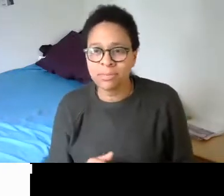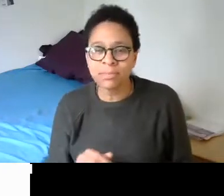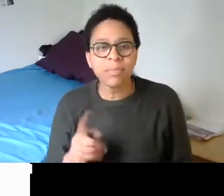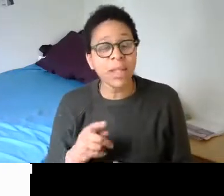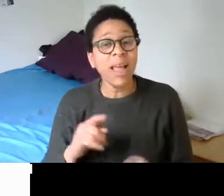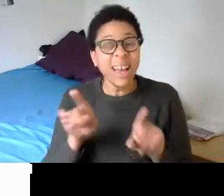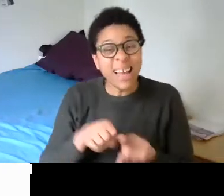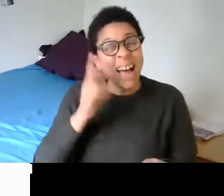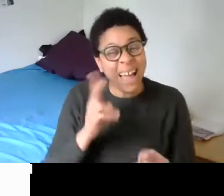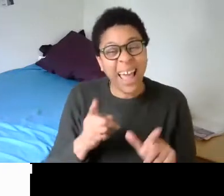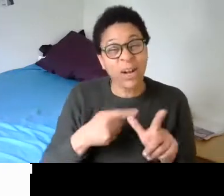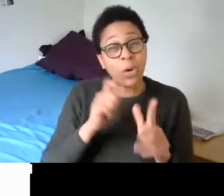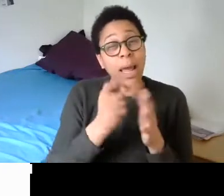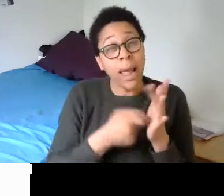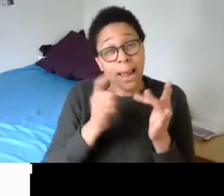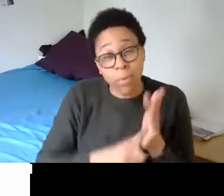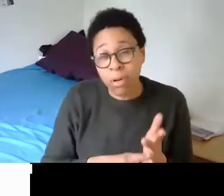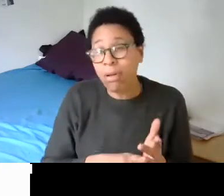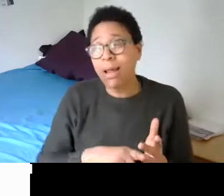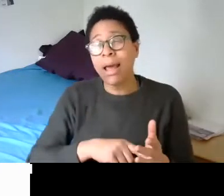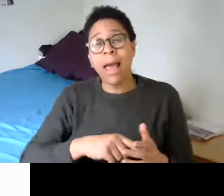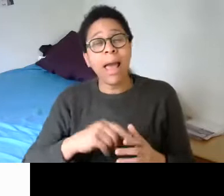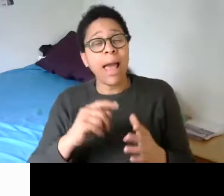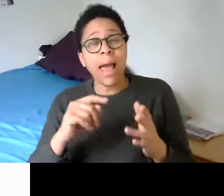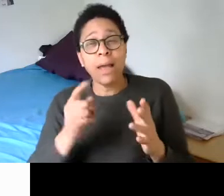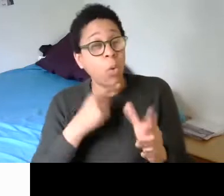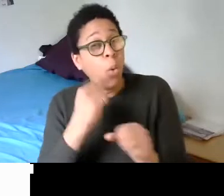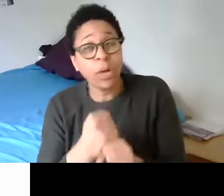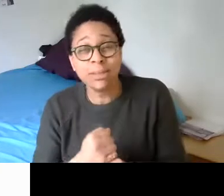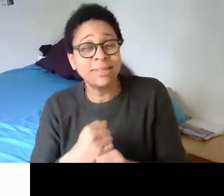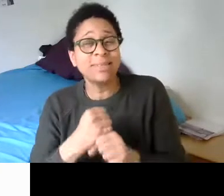17th. They're all a mix of instructions and religious phrases.